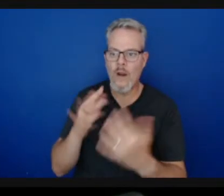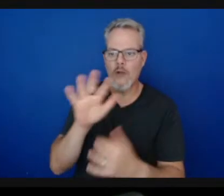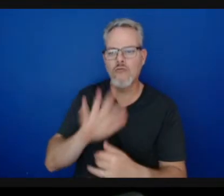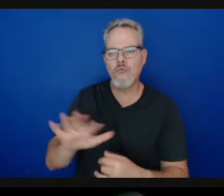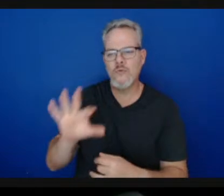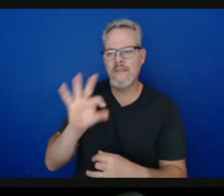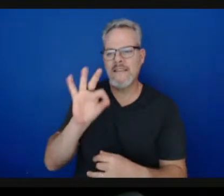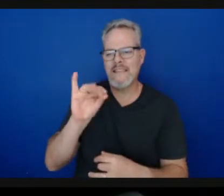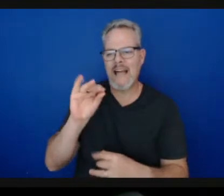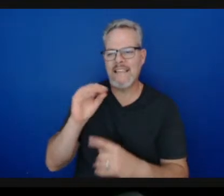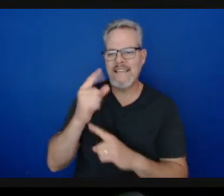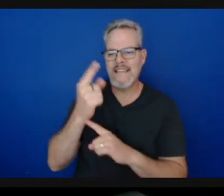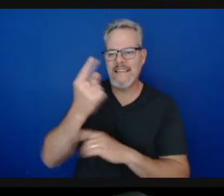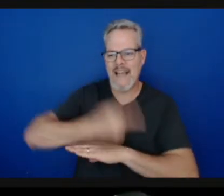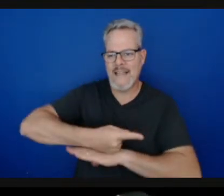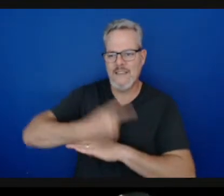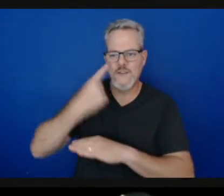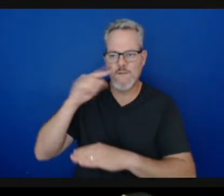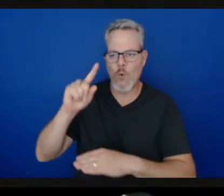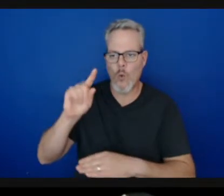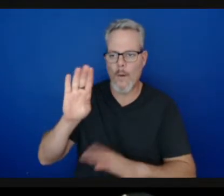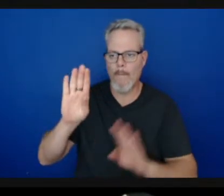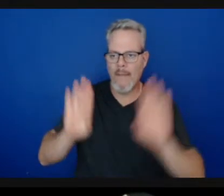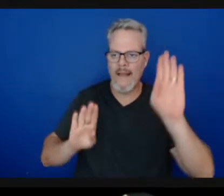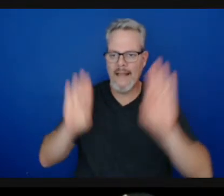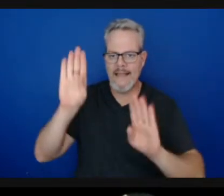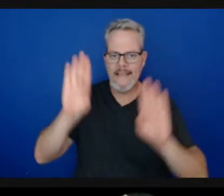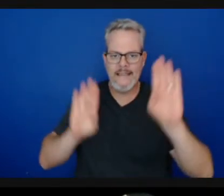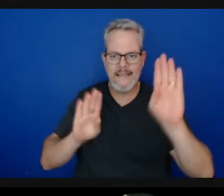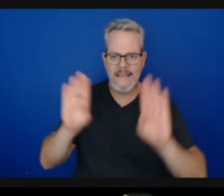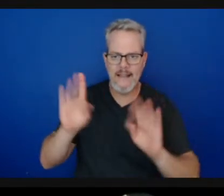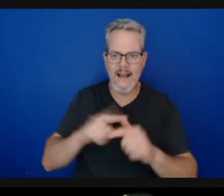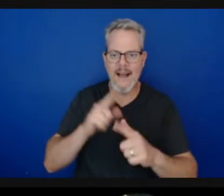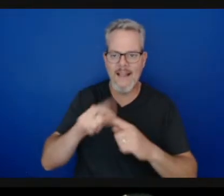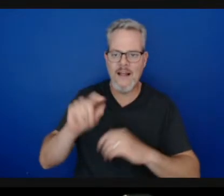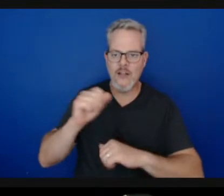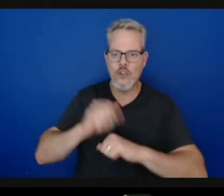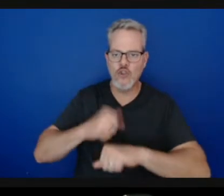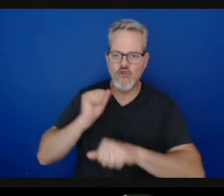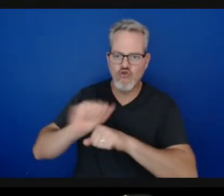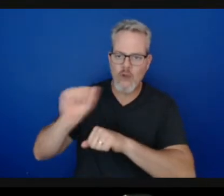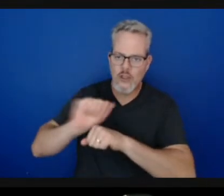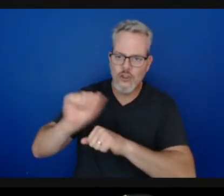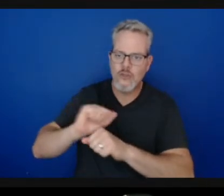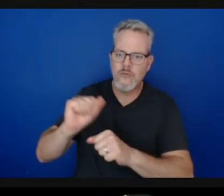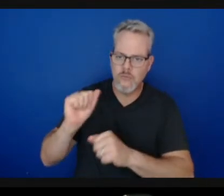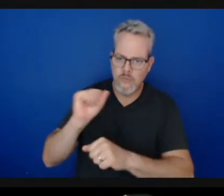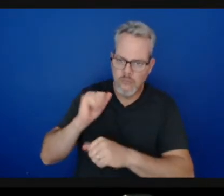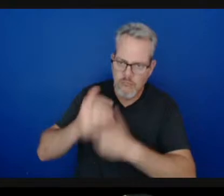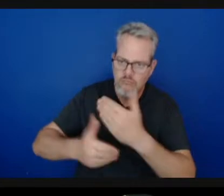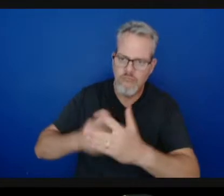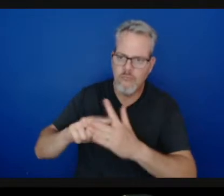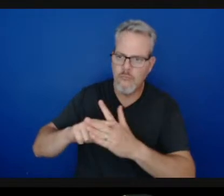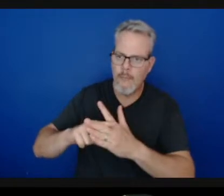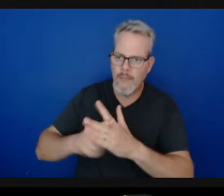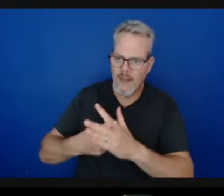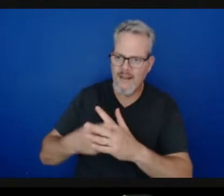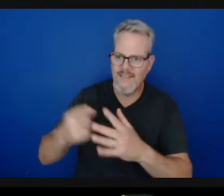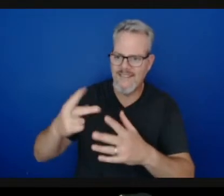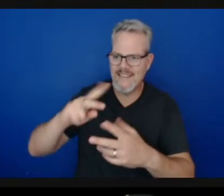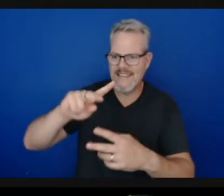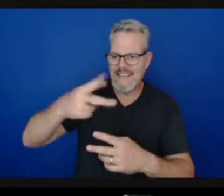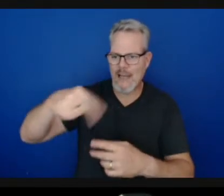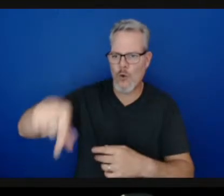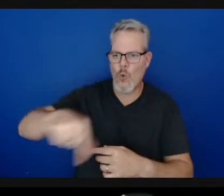and contract. And thus, construction scheduled to begin in the second quarter of 2024. Maybe towards the end of the second quarter at this rate if it's